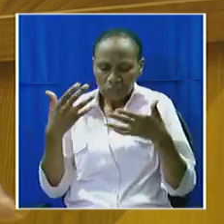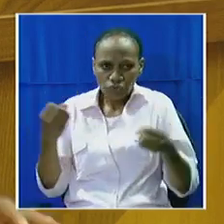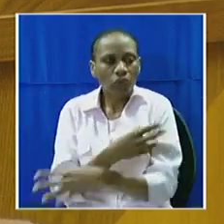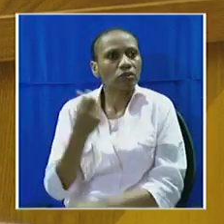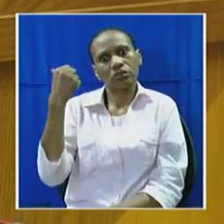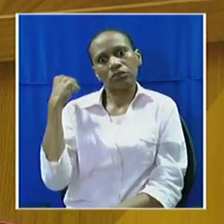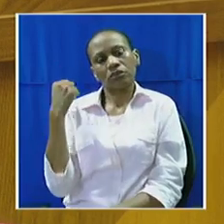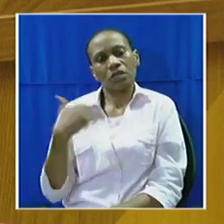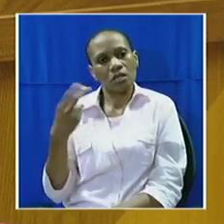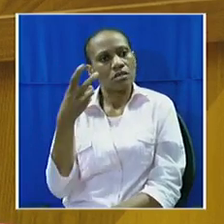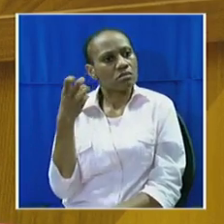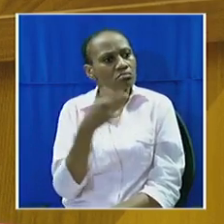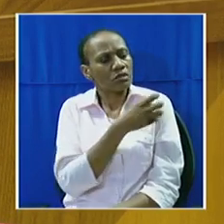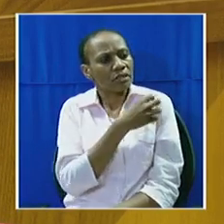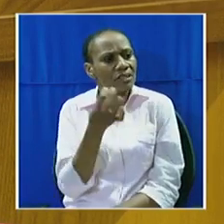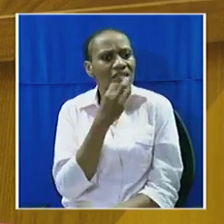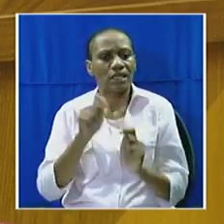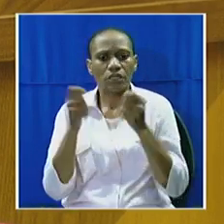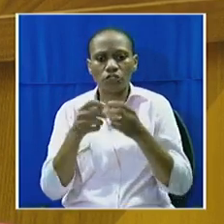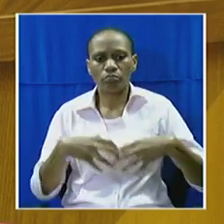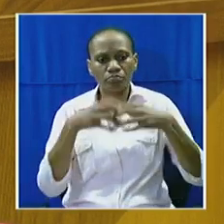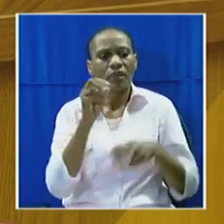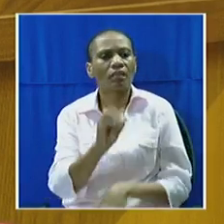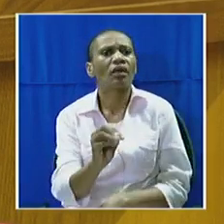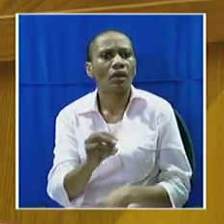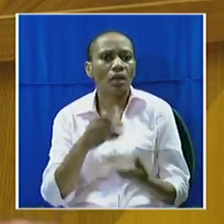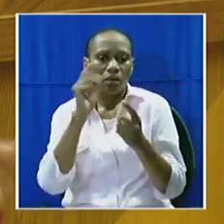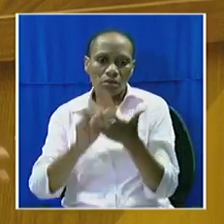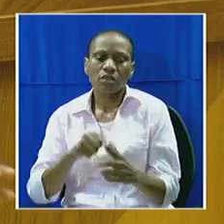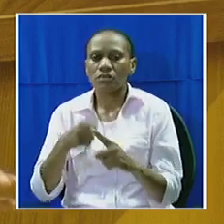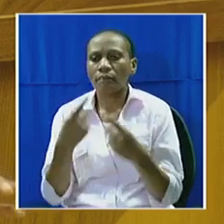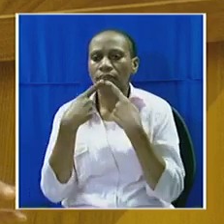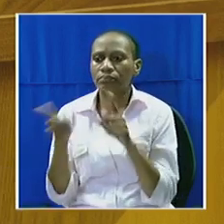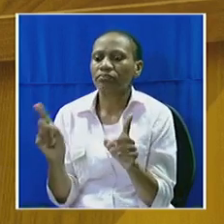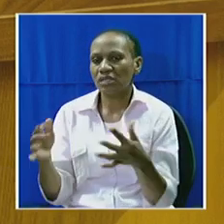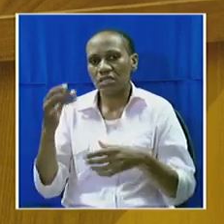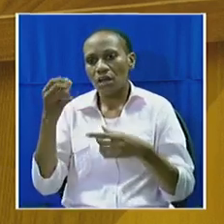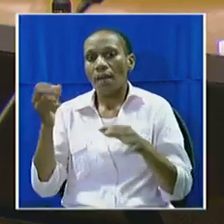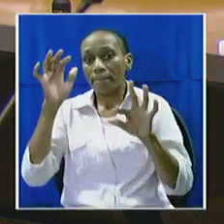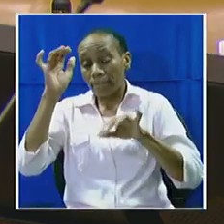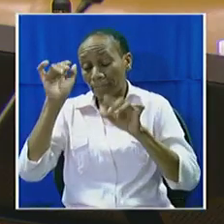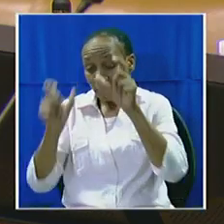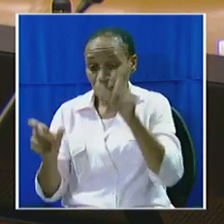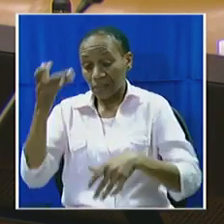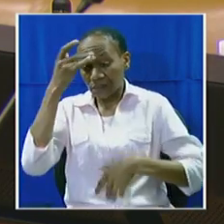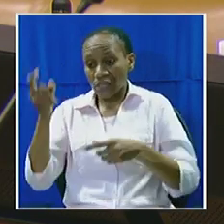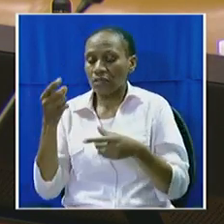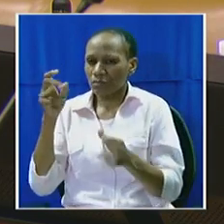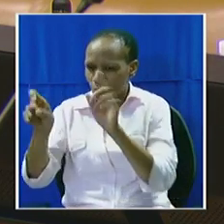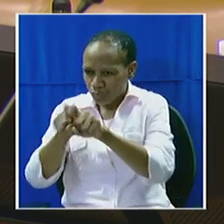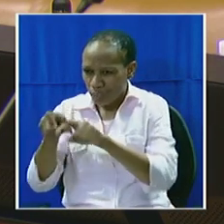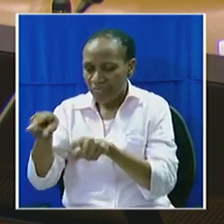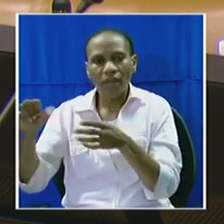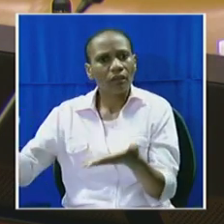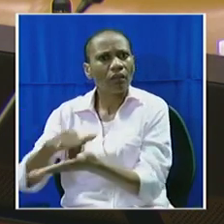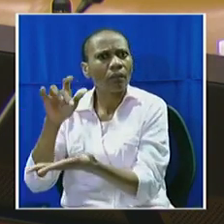about the radio of the surveillance team and making an example of instances of infection being picked up at the airport and people being called if there's